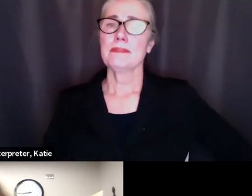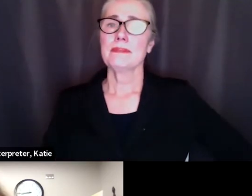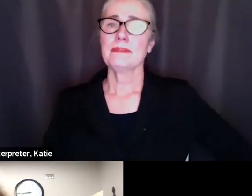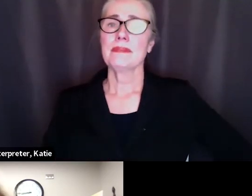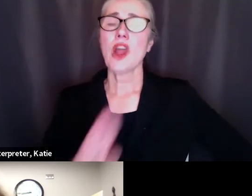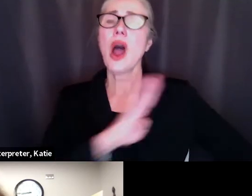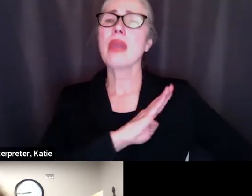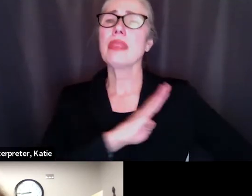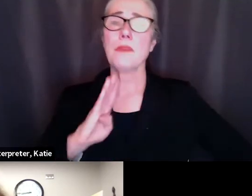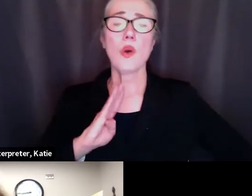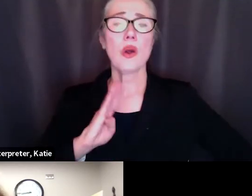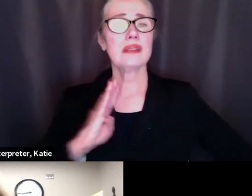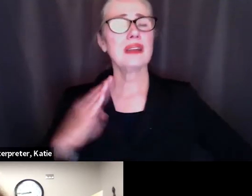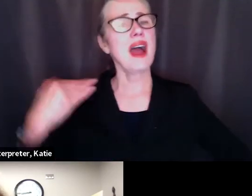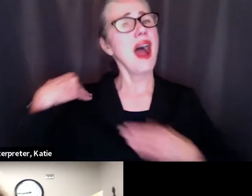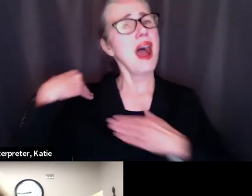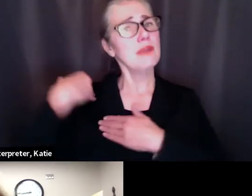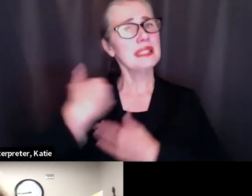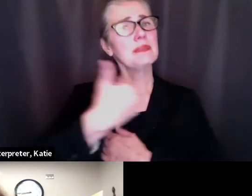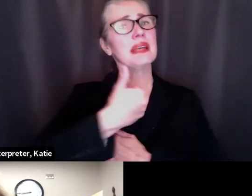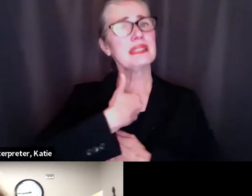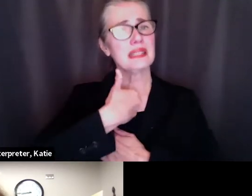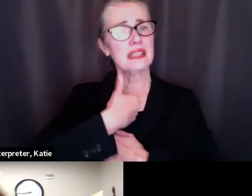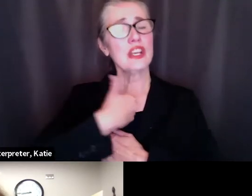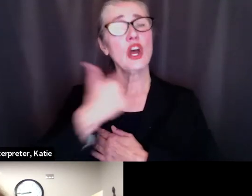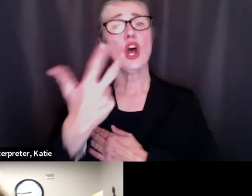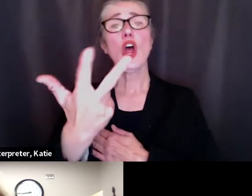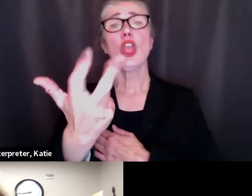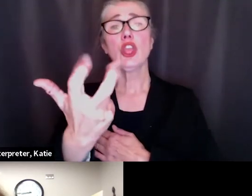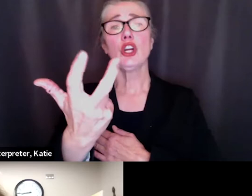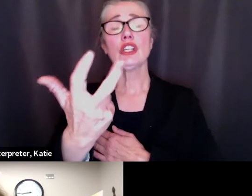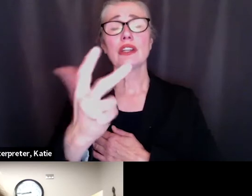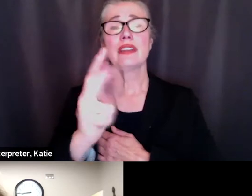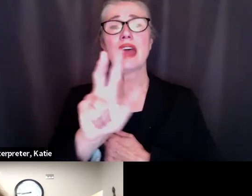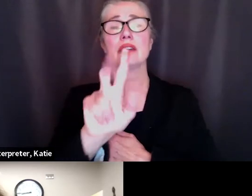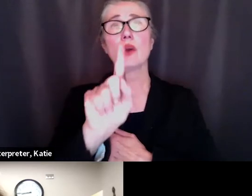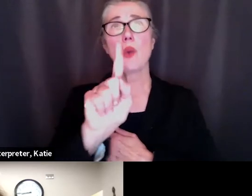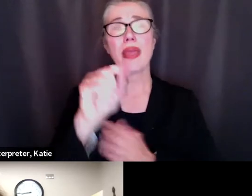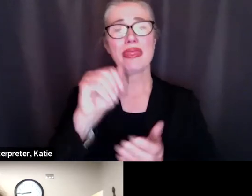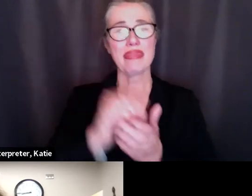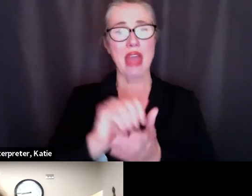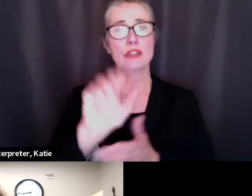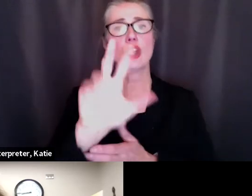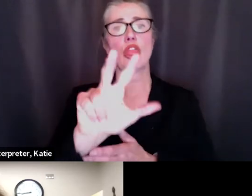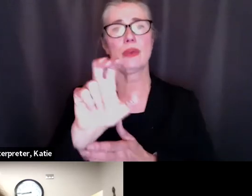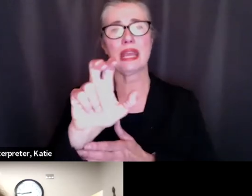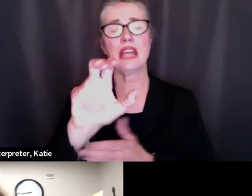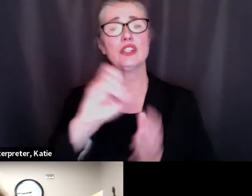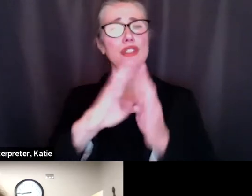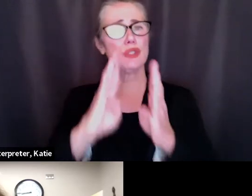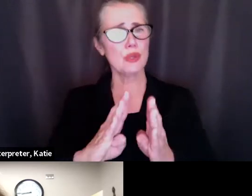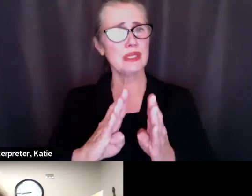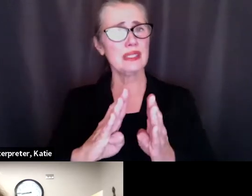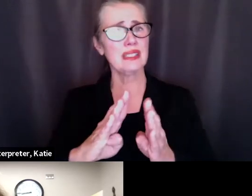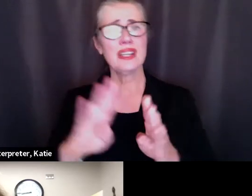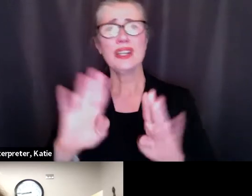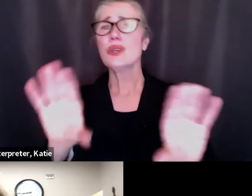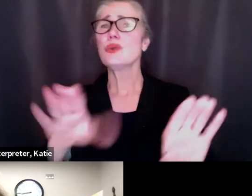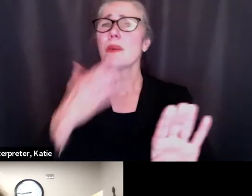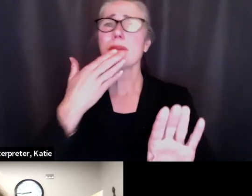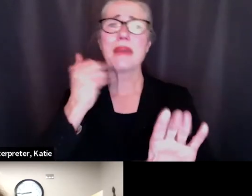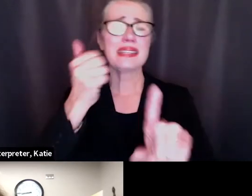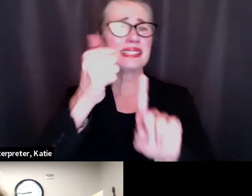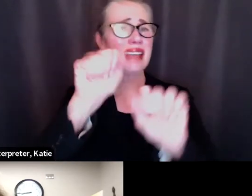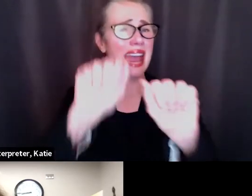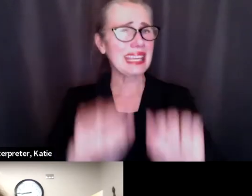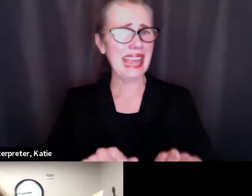is to represent those 13 000 students and to do the best that i can for every single one